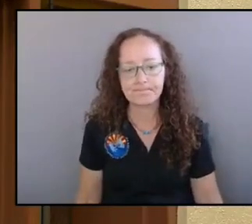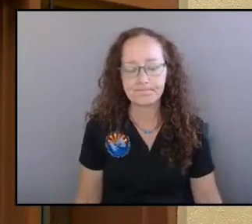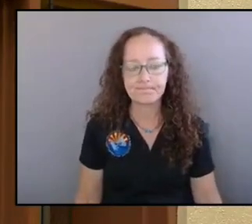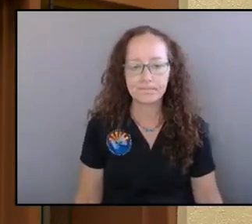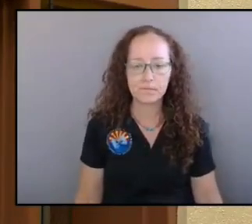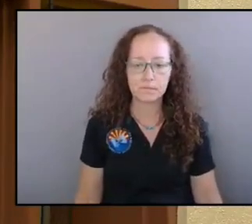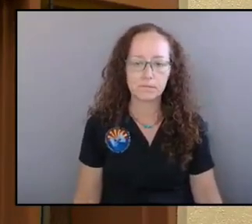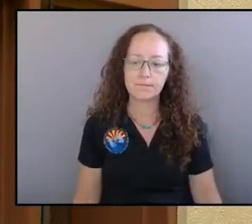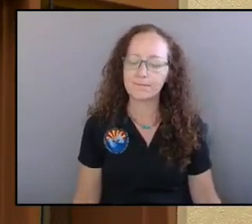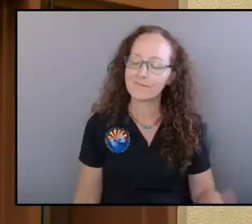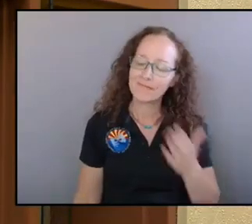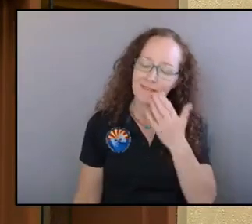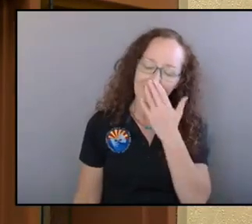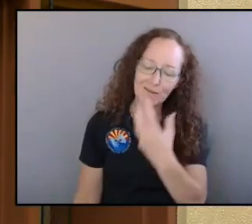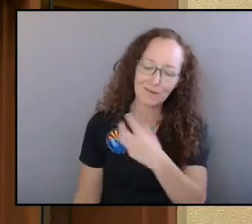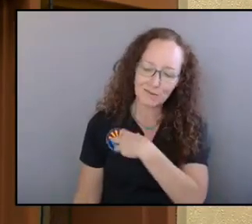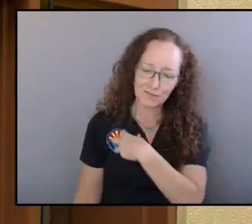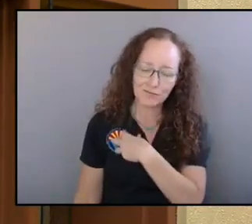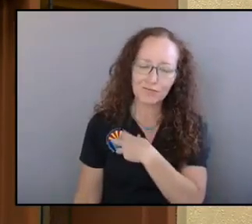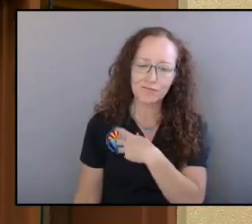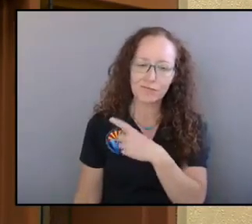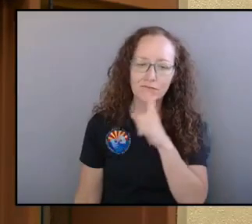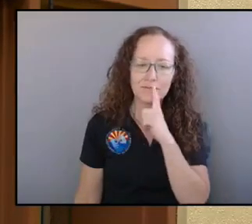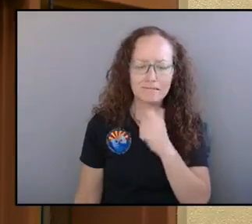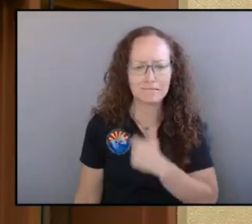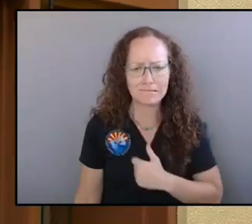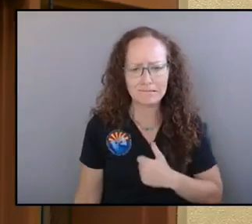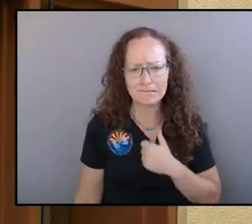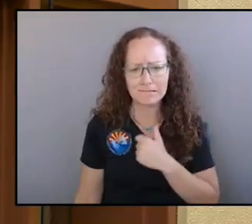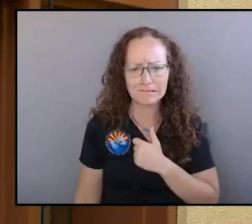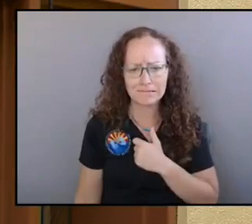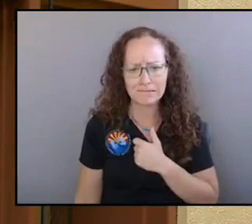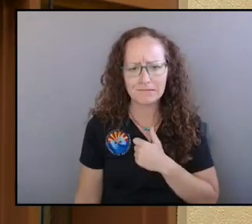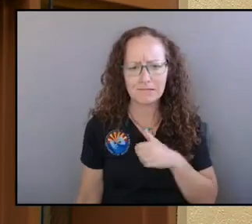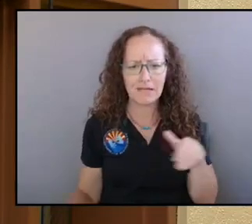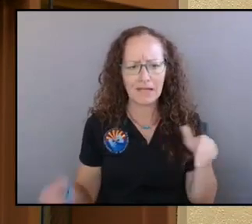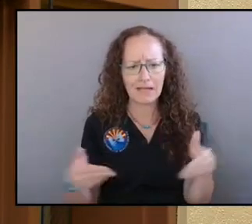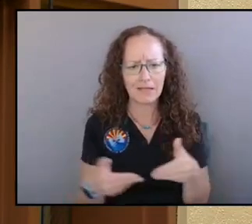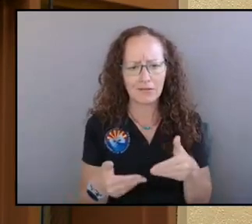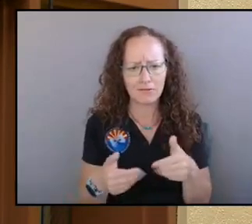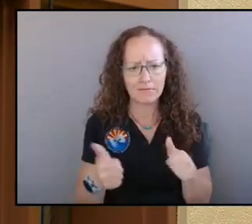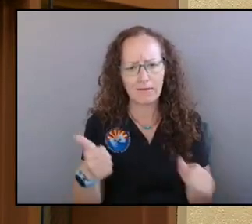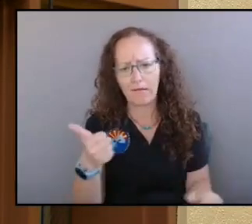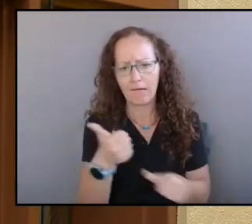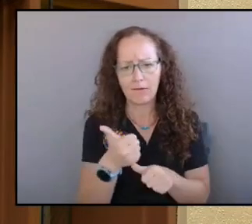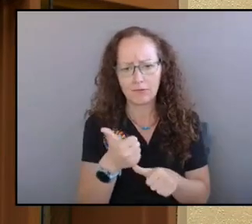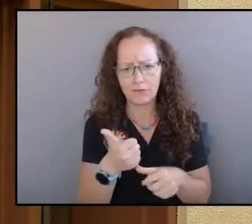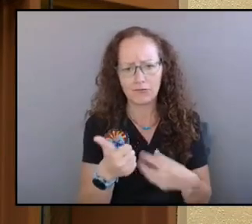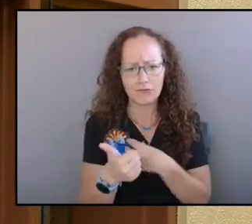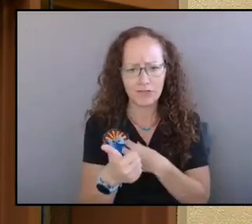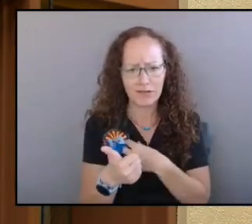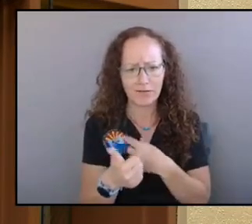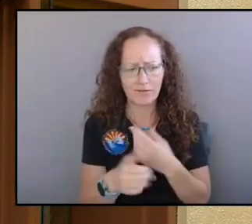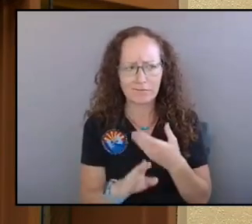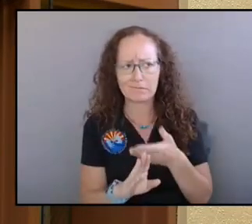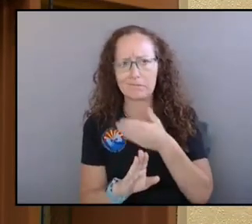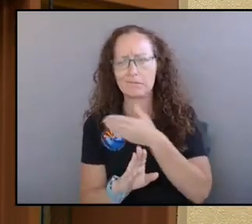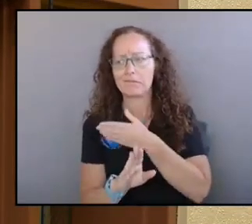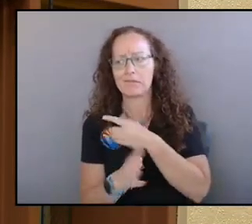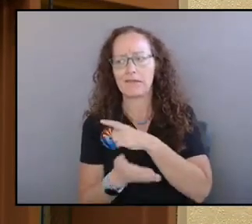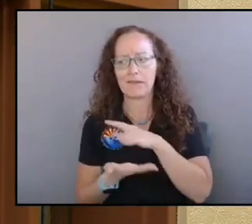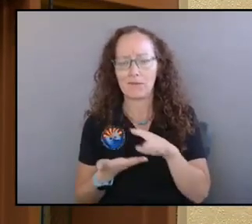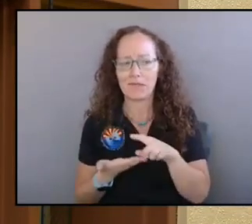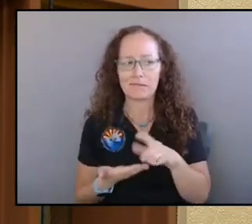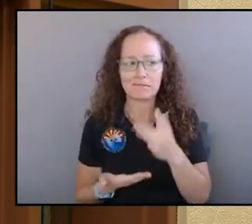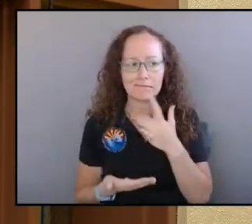Thank you so much, Sheriff. And I do owe you an apology for introducing you as the undersheriff earlier this week. My bad.